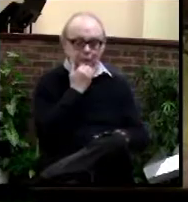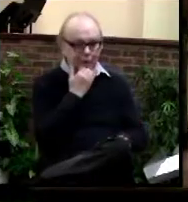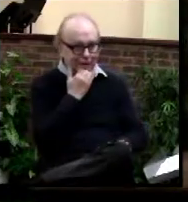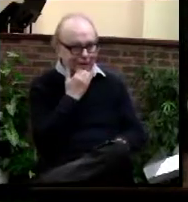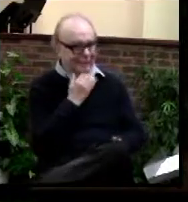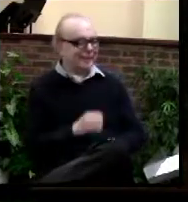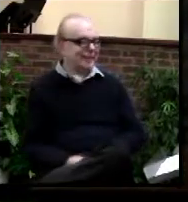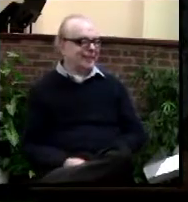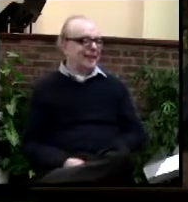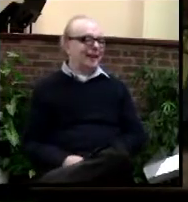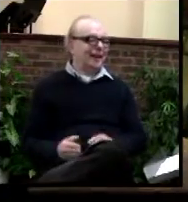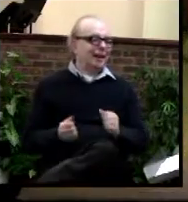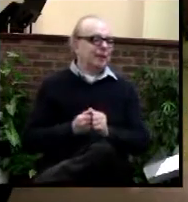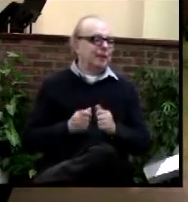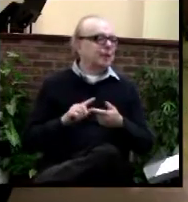with our friendships.